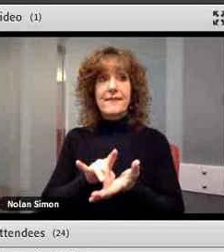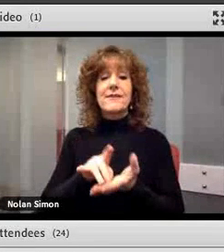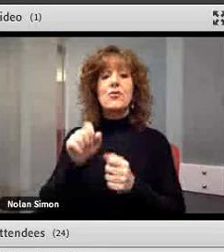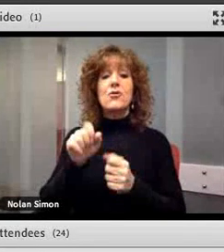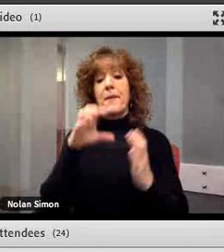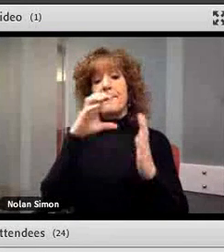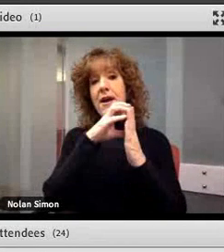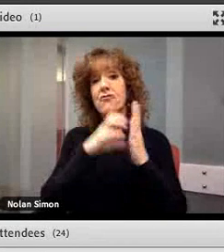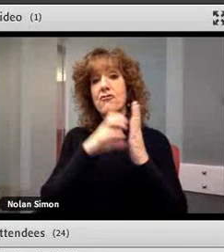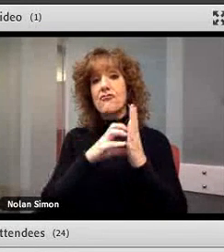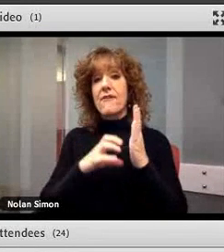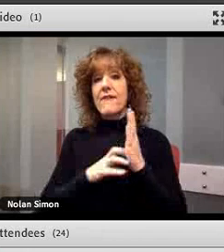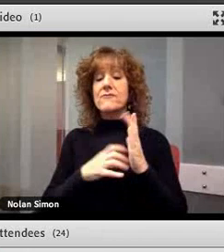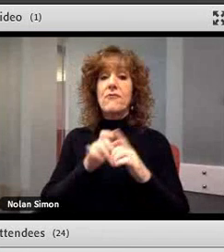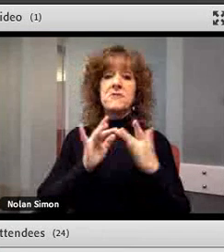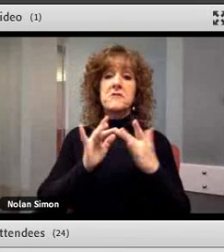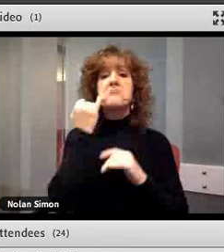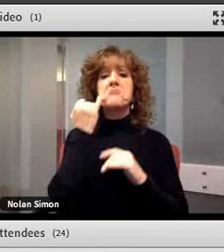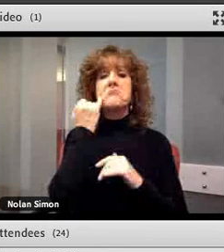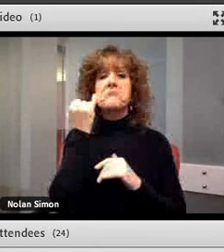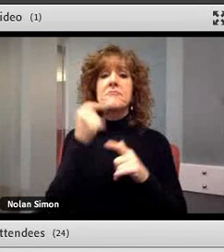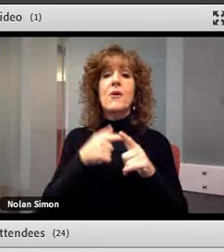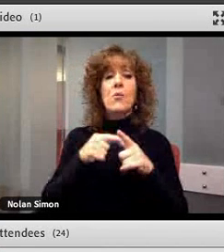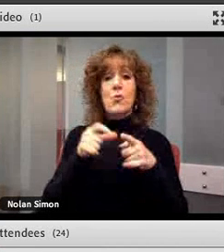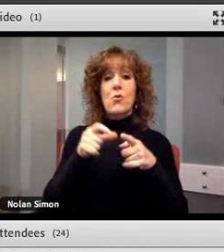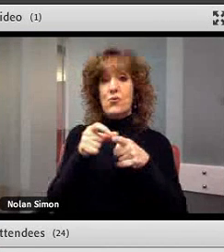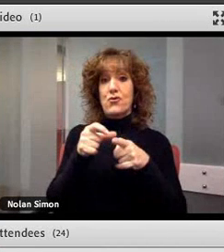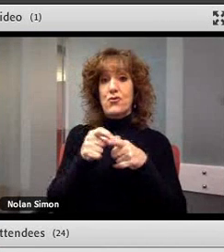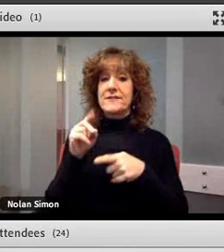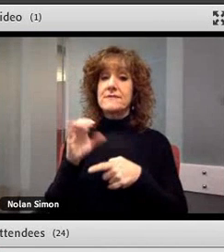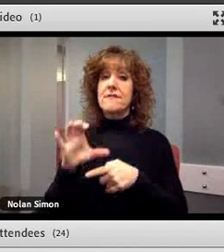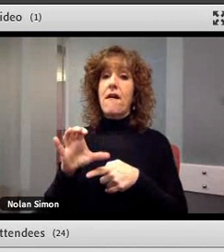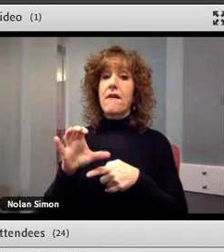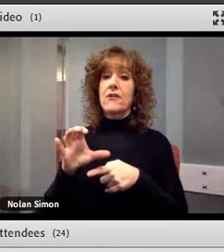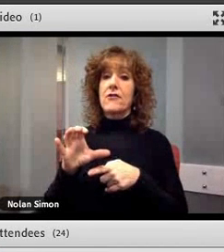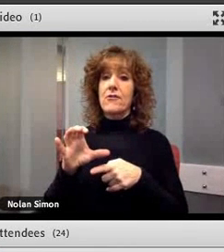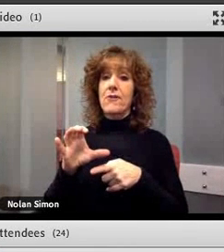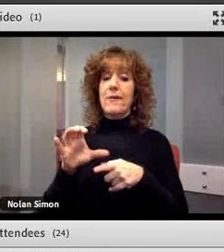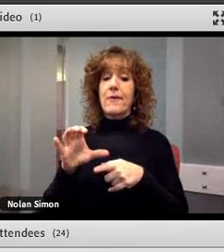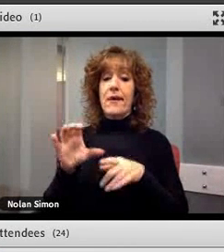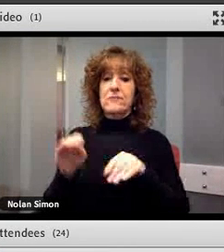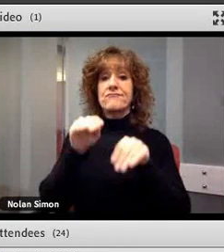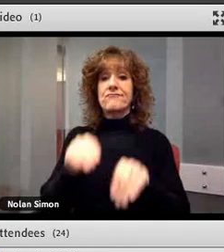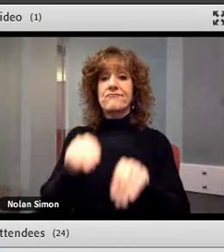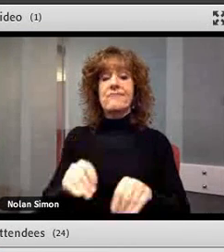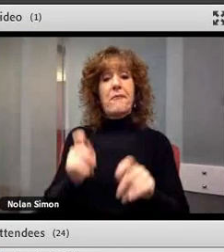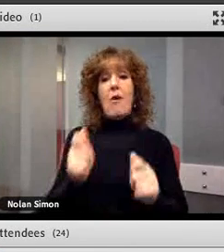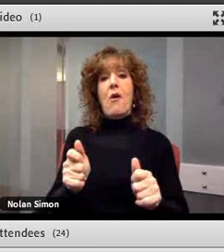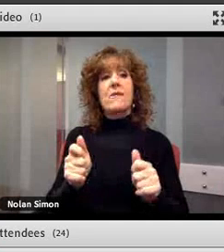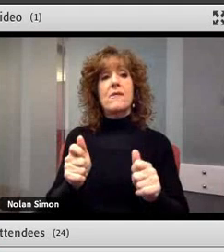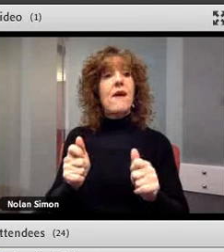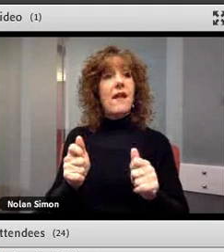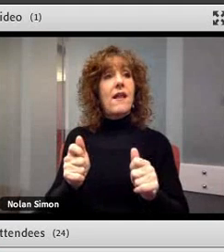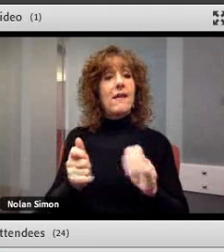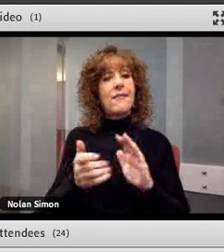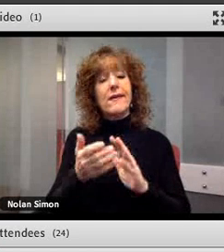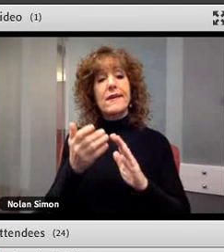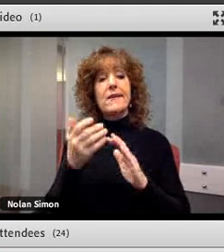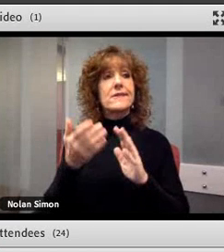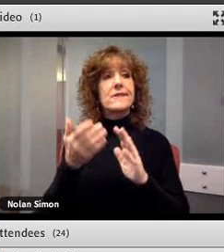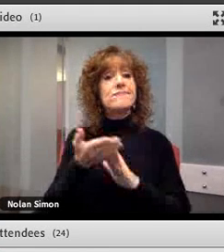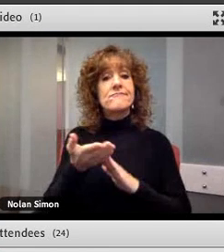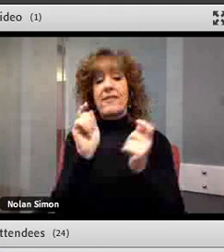paragraphs off of the internet, for example, or from a Word document, load it in here and automatically generate it, and then tweak it